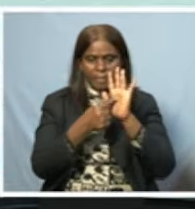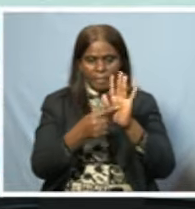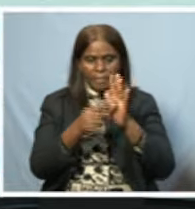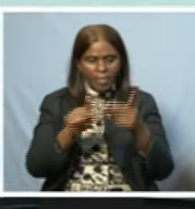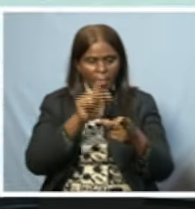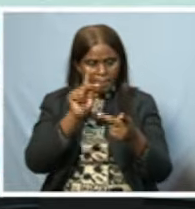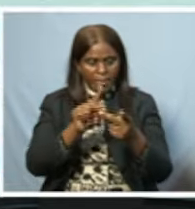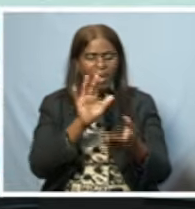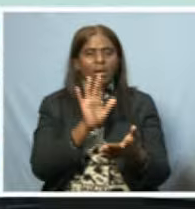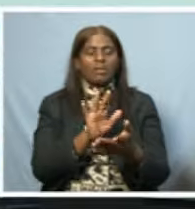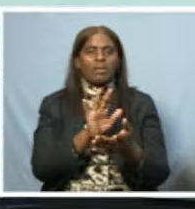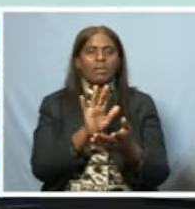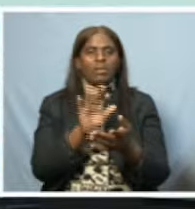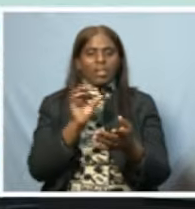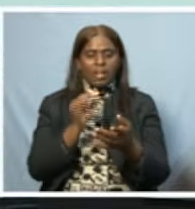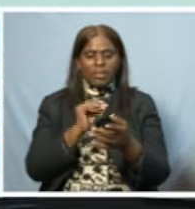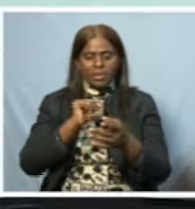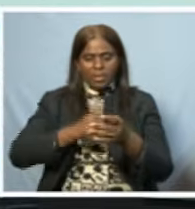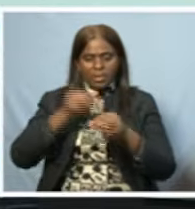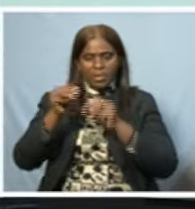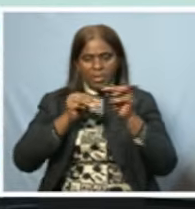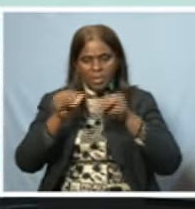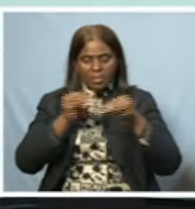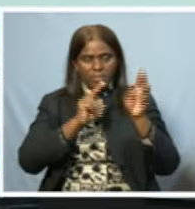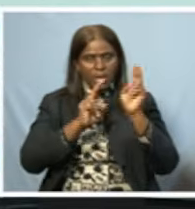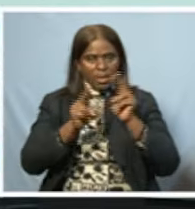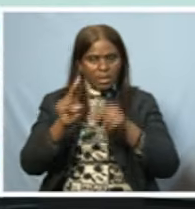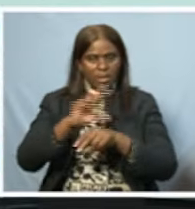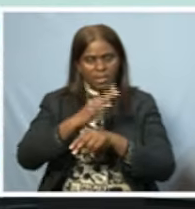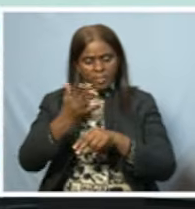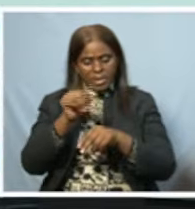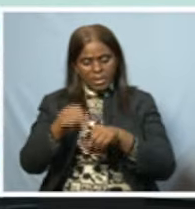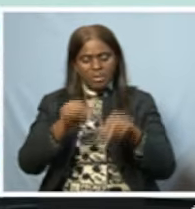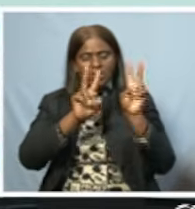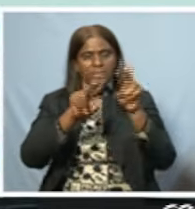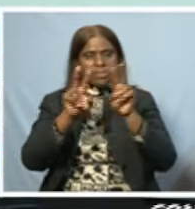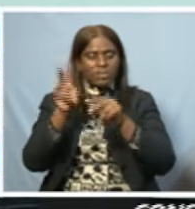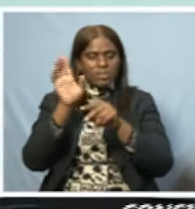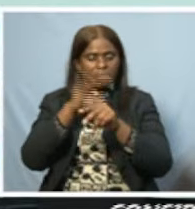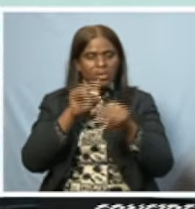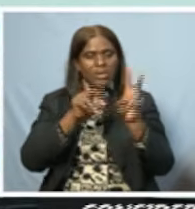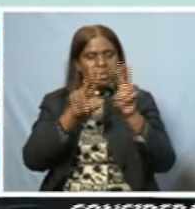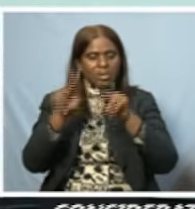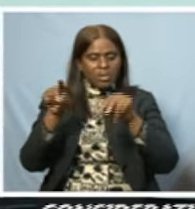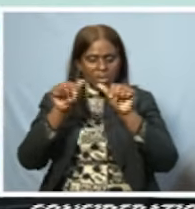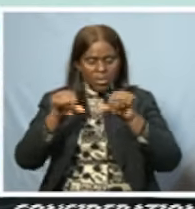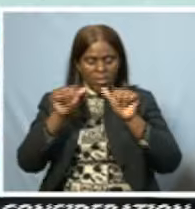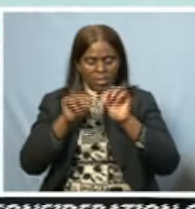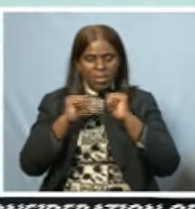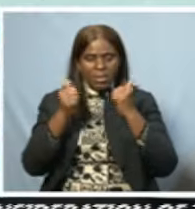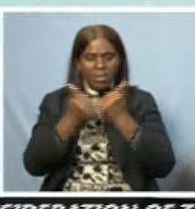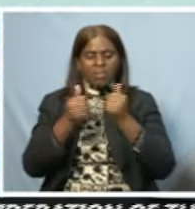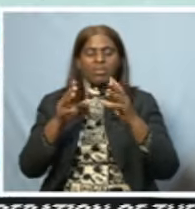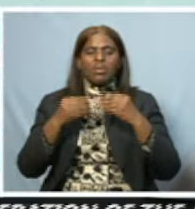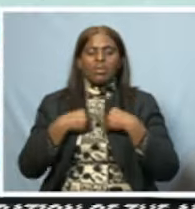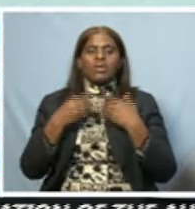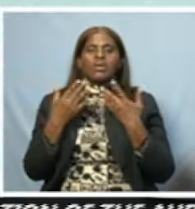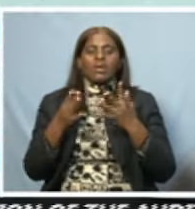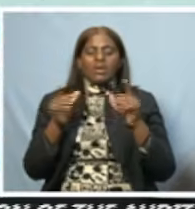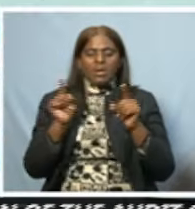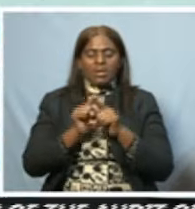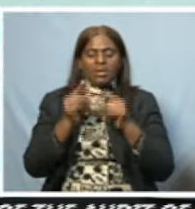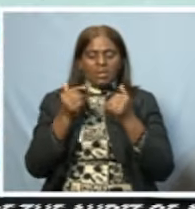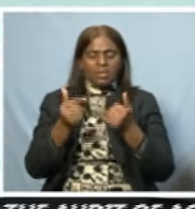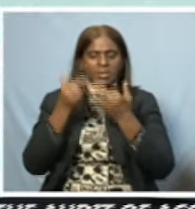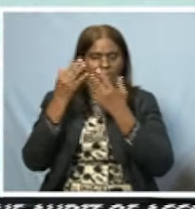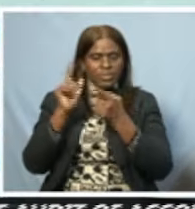is. Our management response, the observation of the Auditor General are acknowledged, and we wish